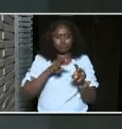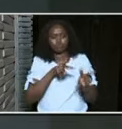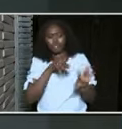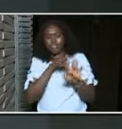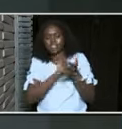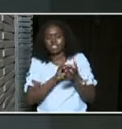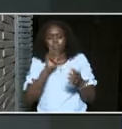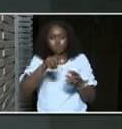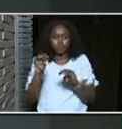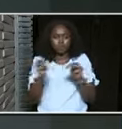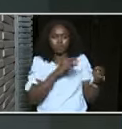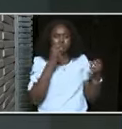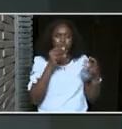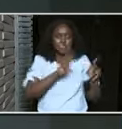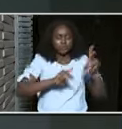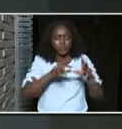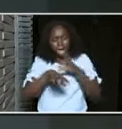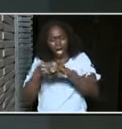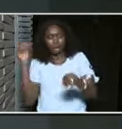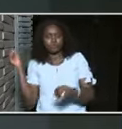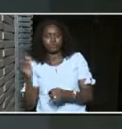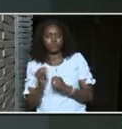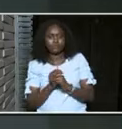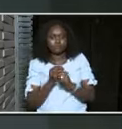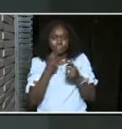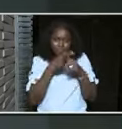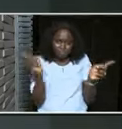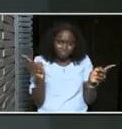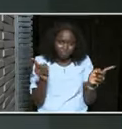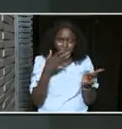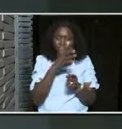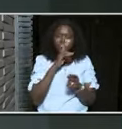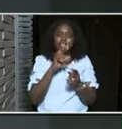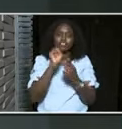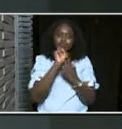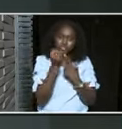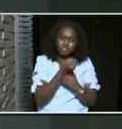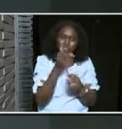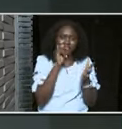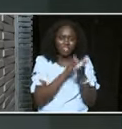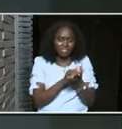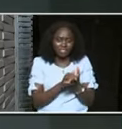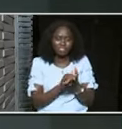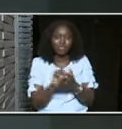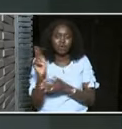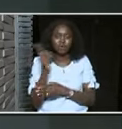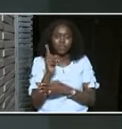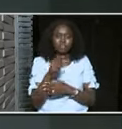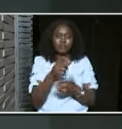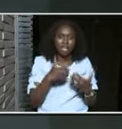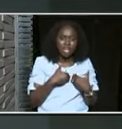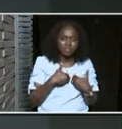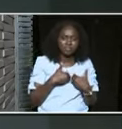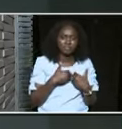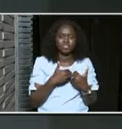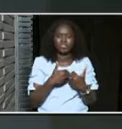many people as possible out. But there are situations where you have a lot of rain and we